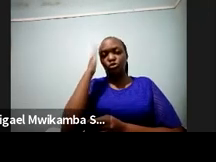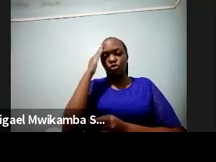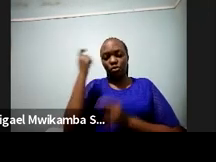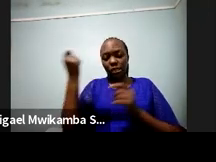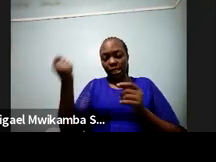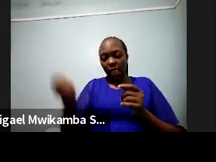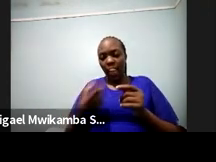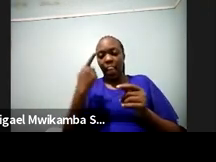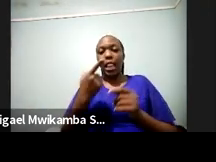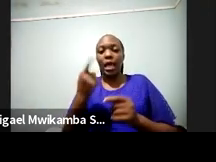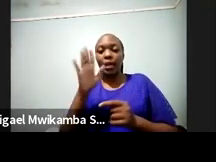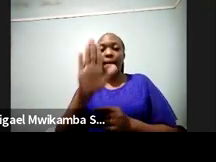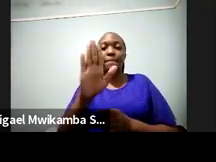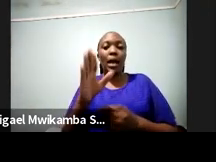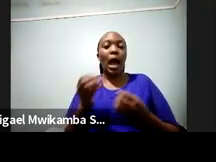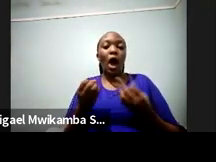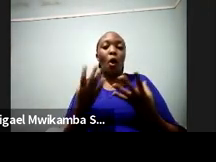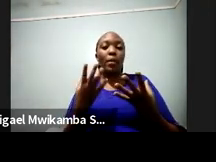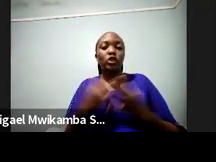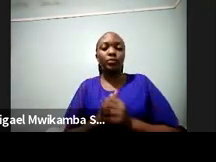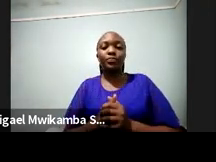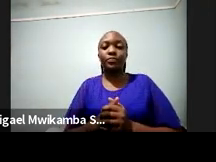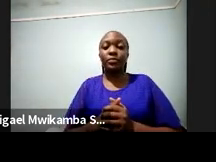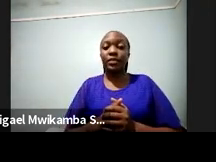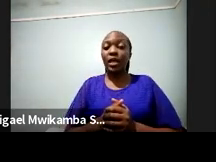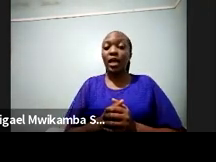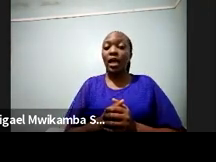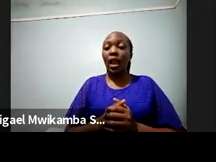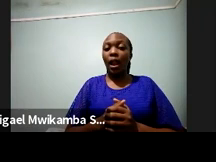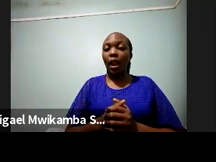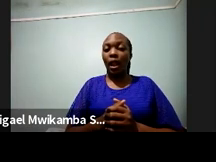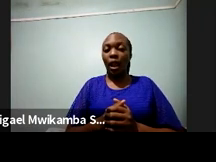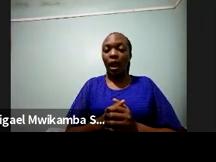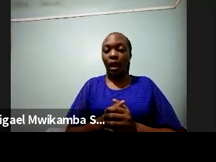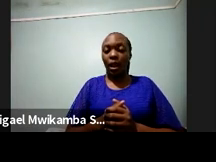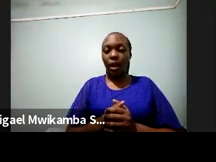your transport, minus the few things that you spend every month and every morning.